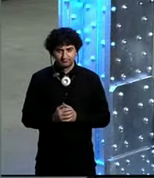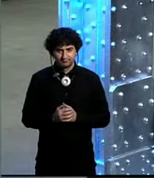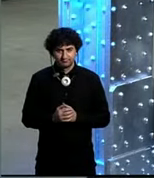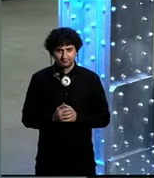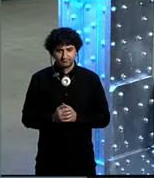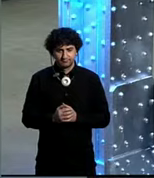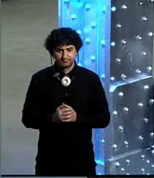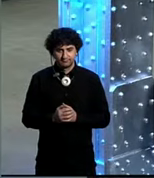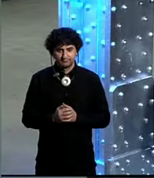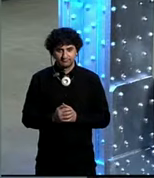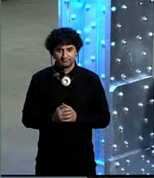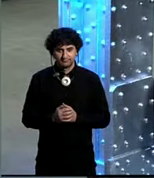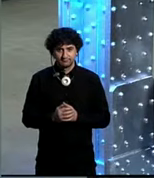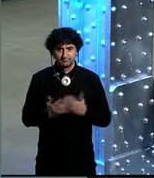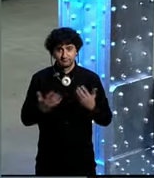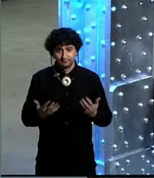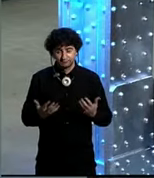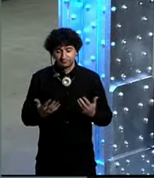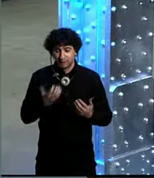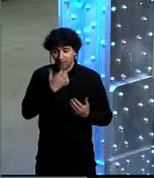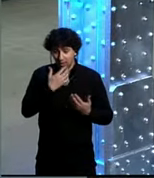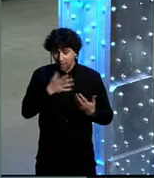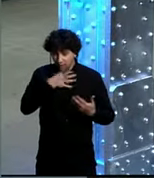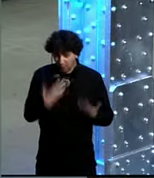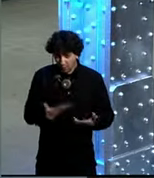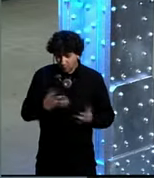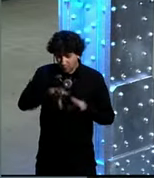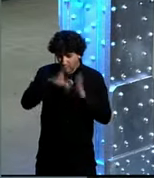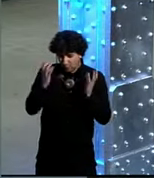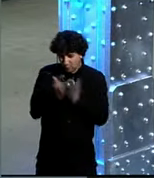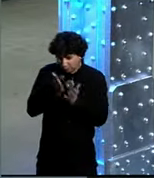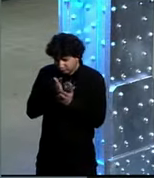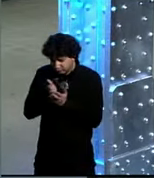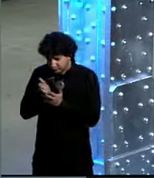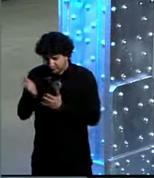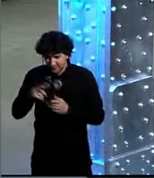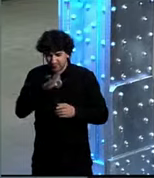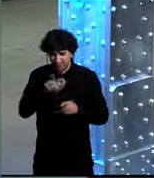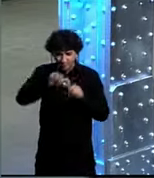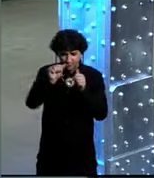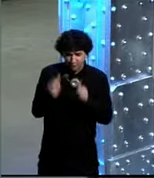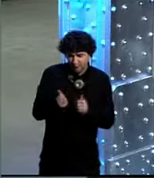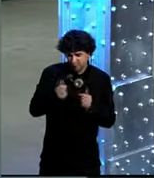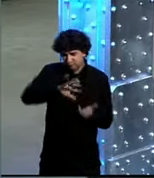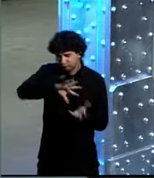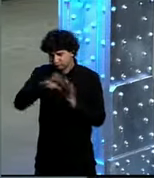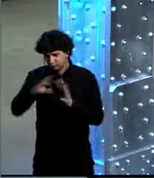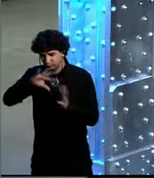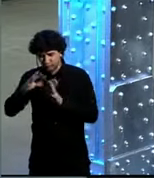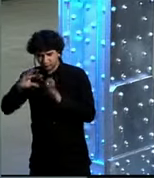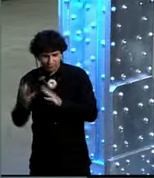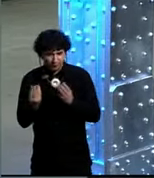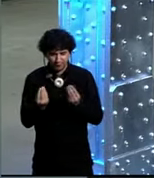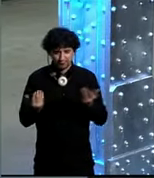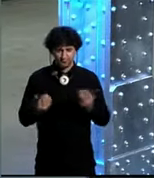the world heading in the direction it is, and with the metrics changing shape and value, with a volatile and increasingly